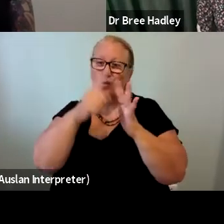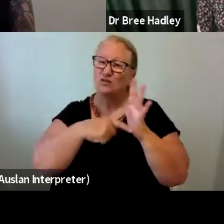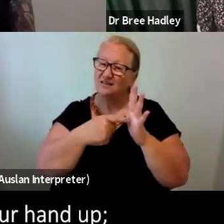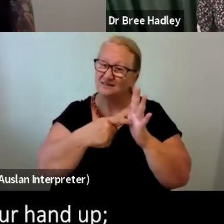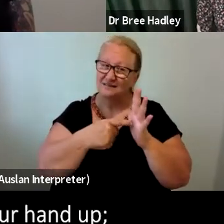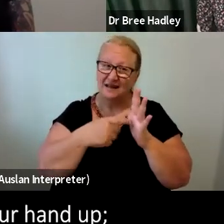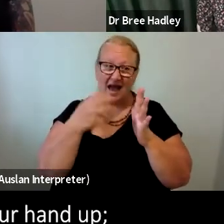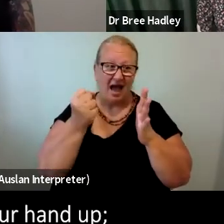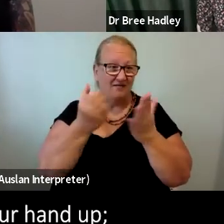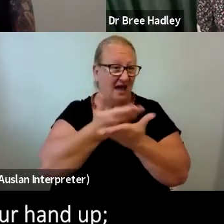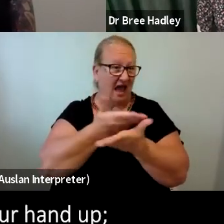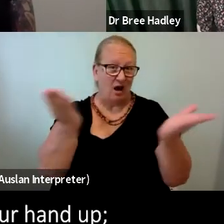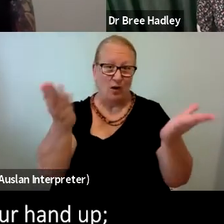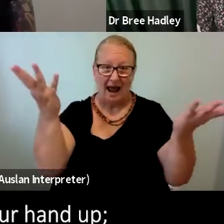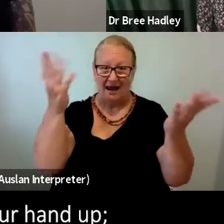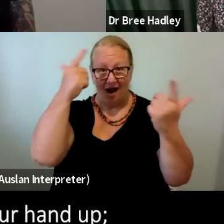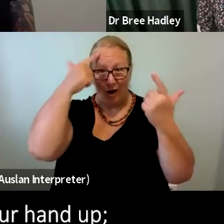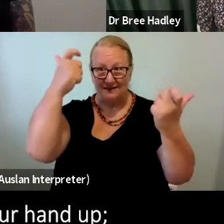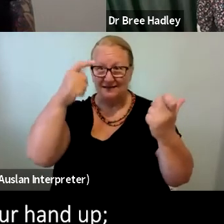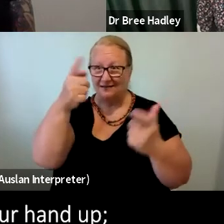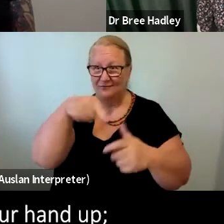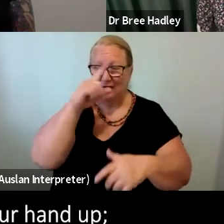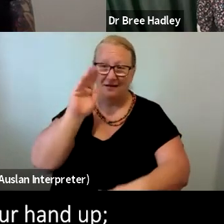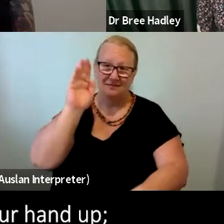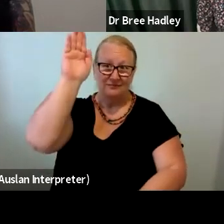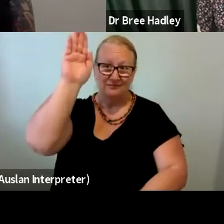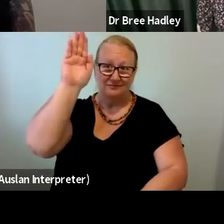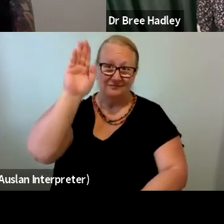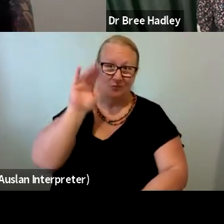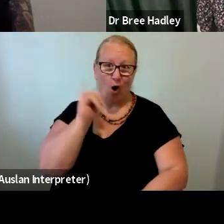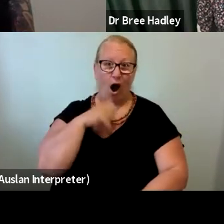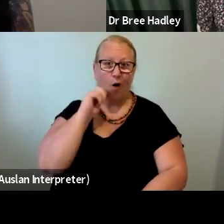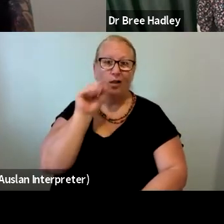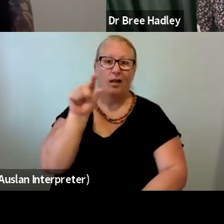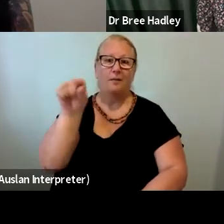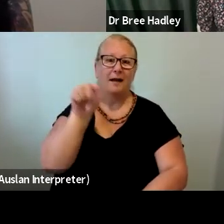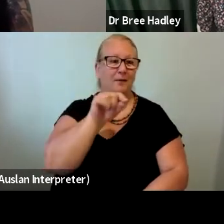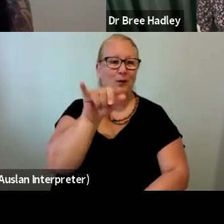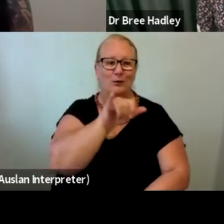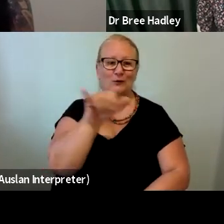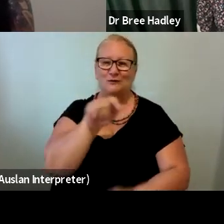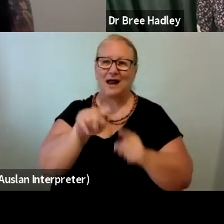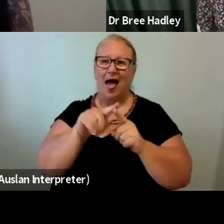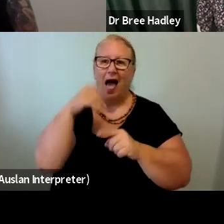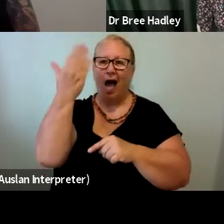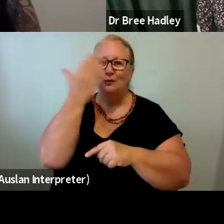that? You can throw your hand up, or I will just call on you like it's high school English